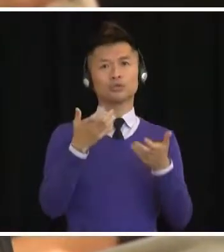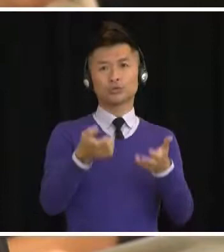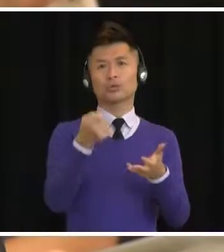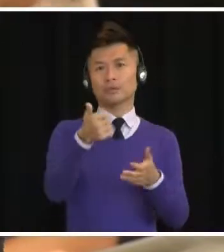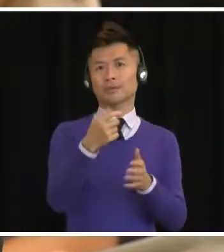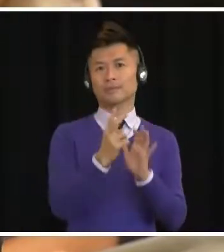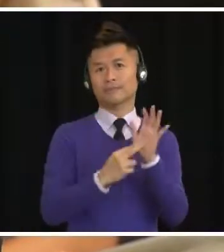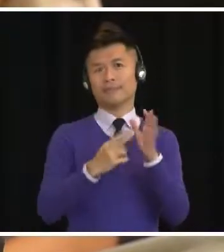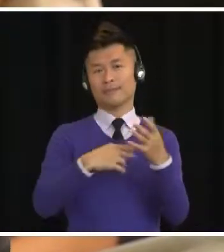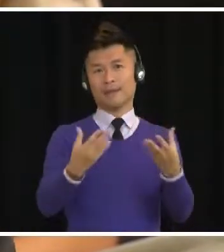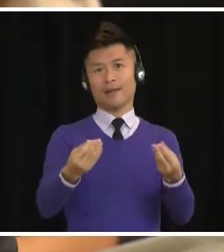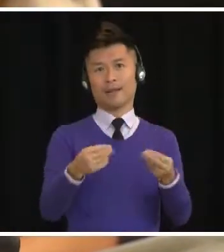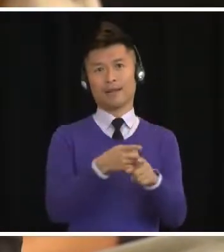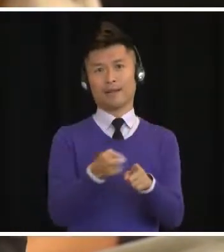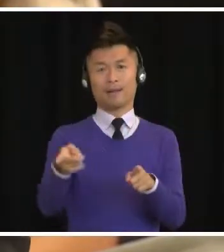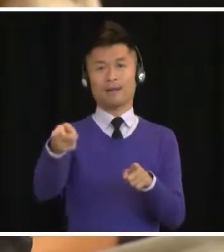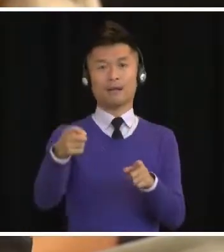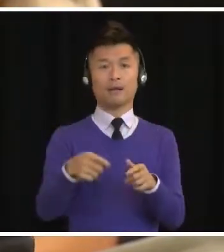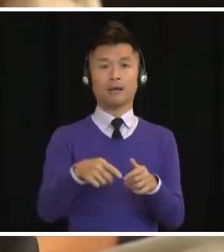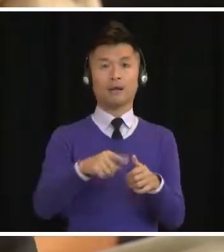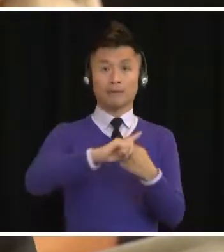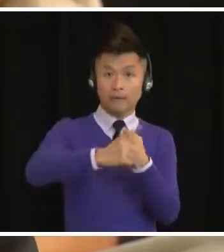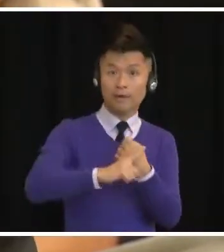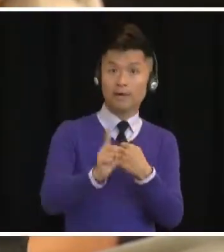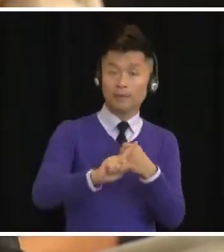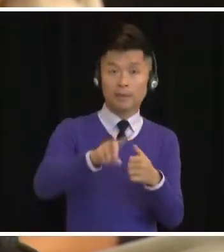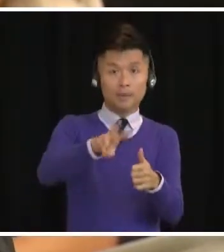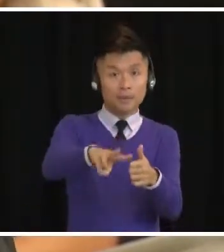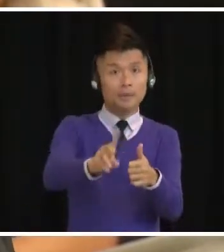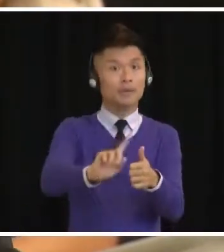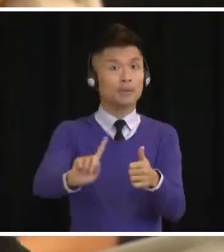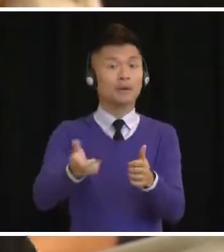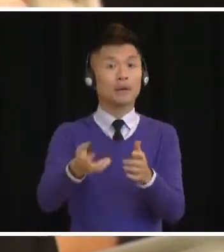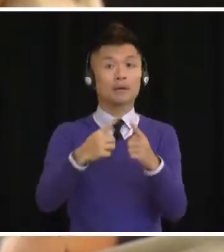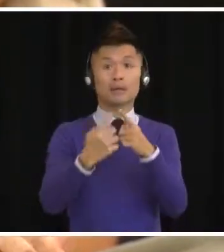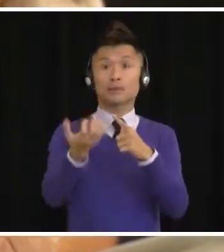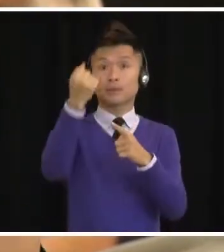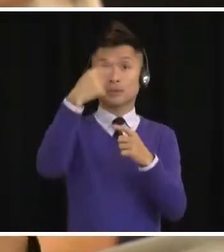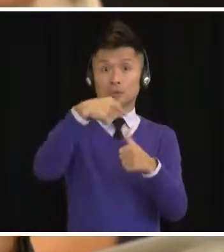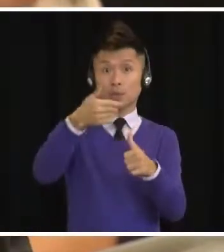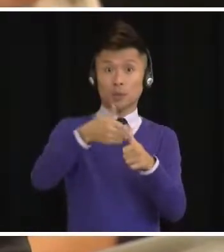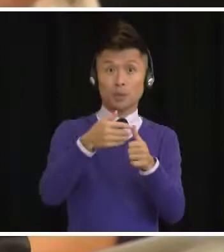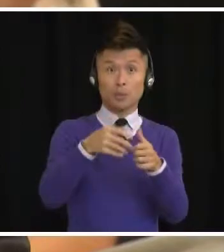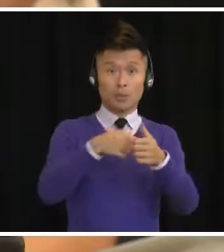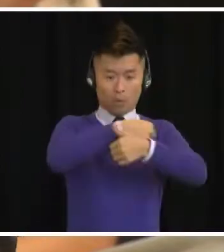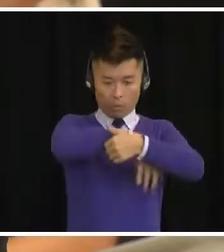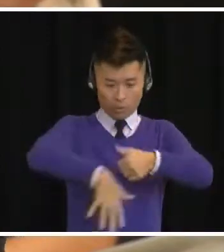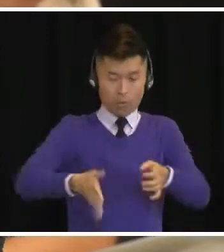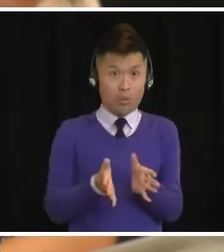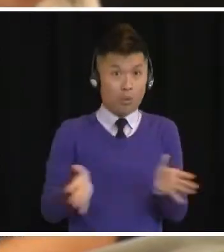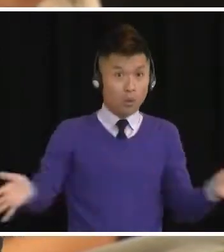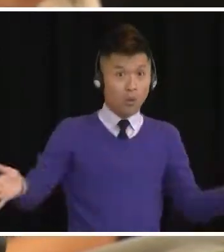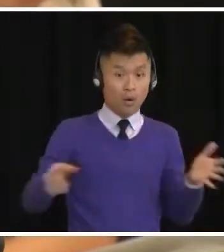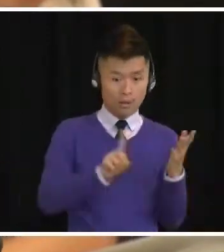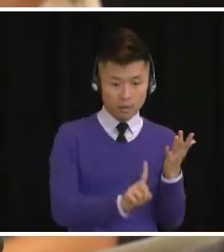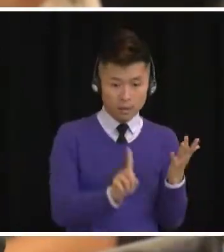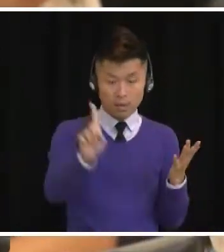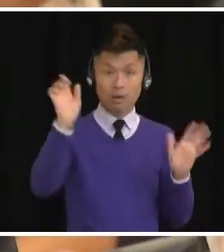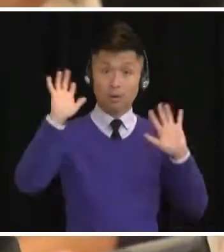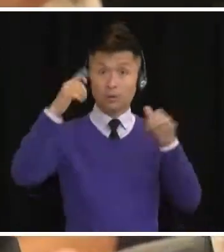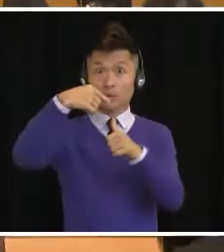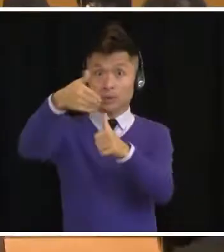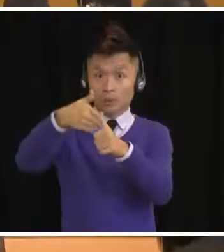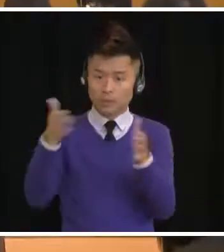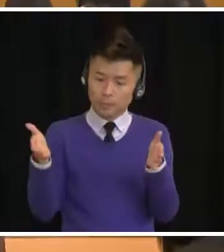I think MOE, Ministry of Education, it didn't really tell the details. What content do you use? Because